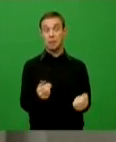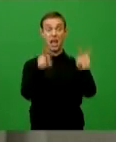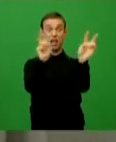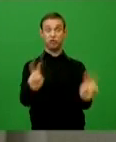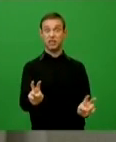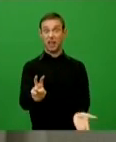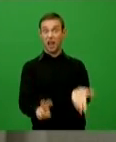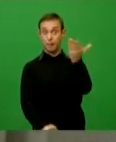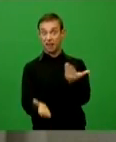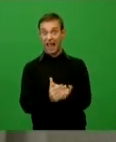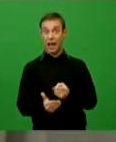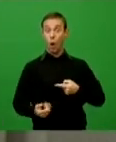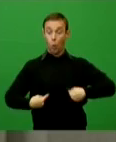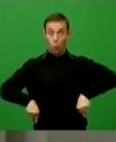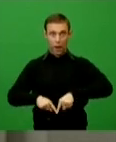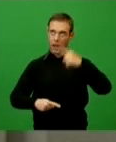the forecast from